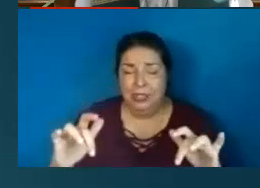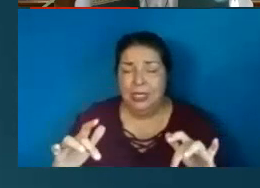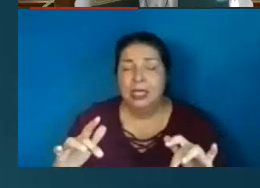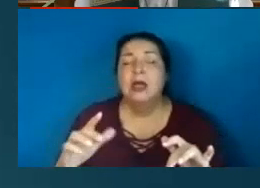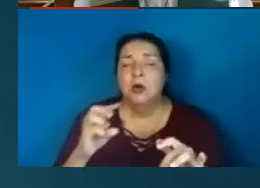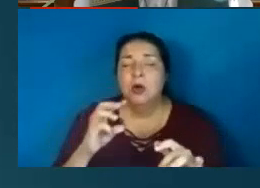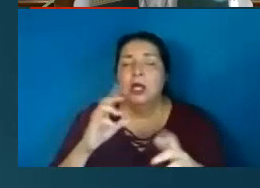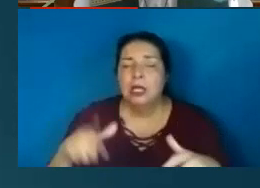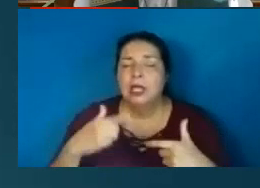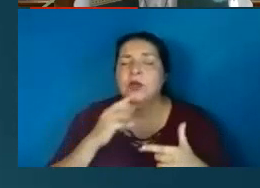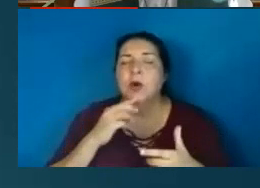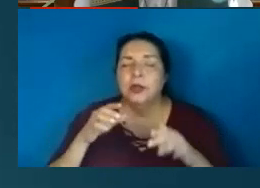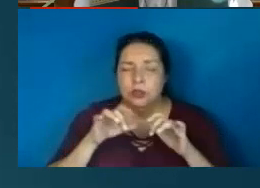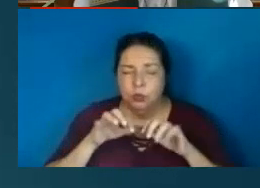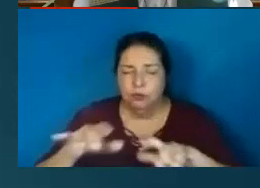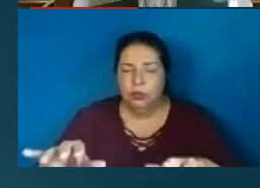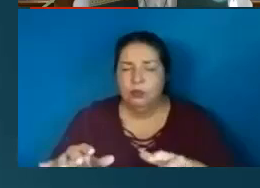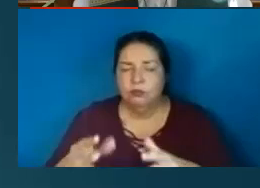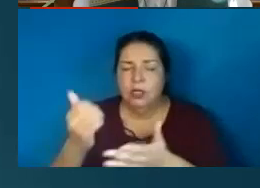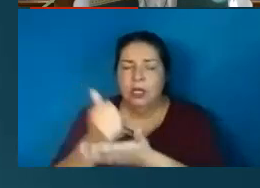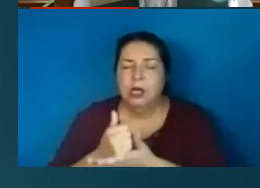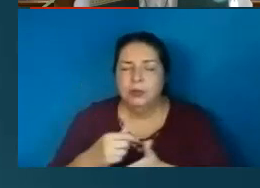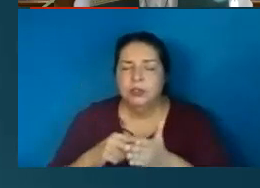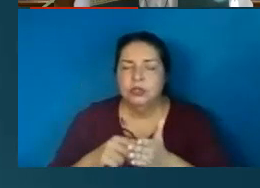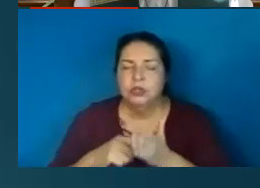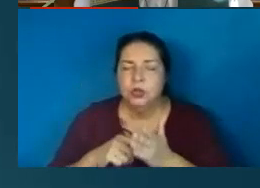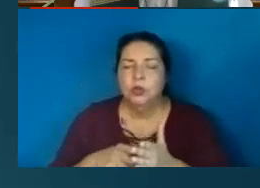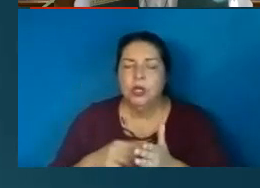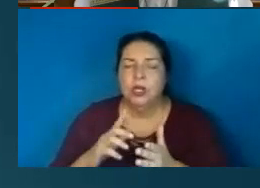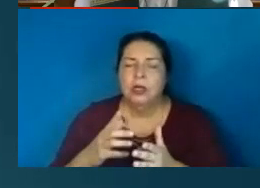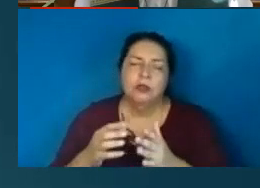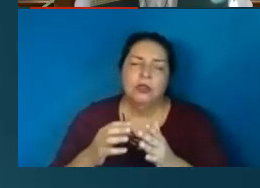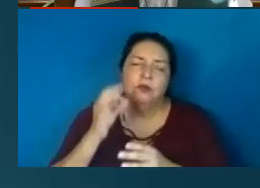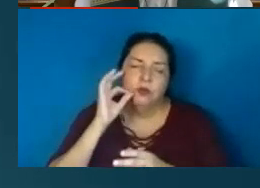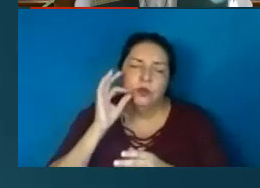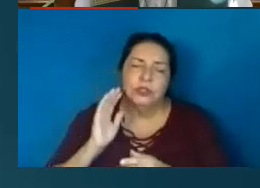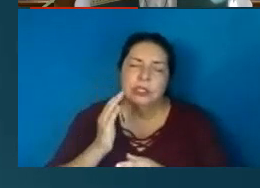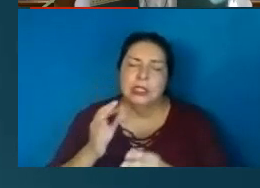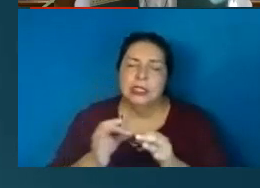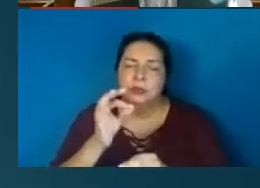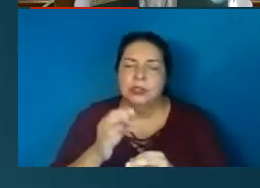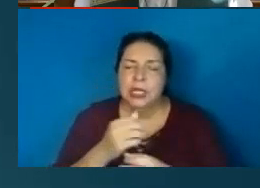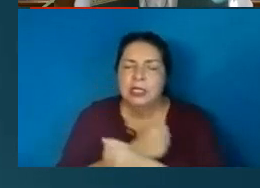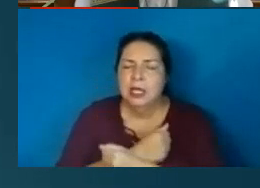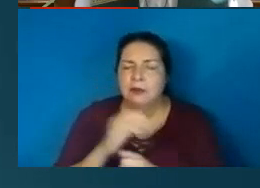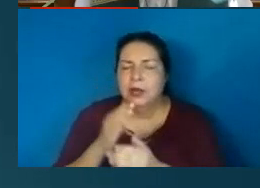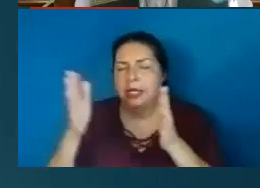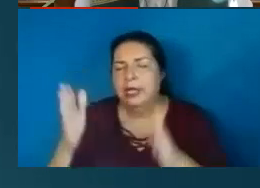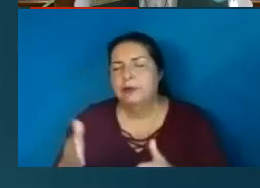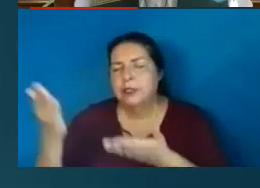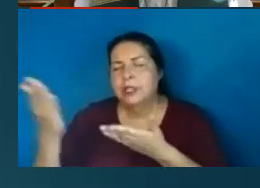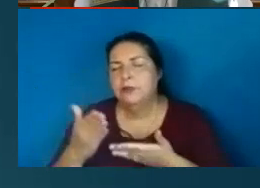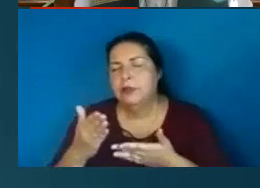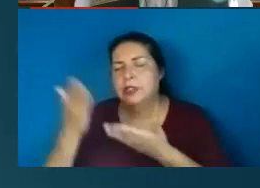Help us to show forth in our holy lives the fruits of the Spirit and to live with love toward our neighbor. Give us a